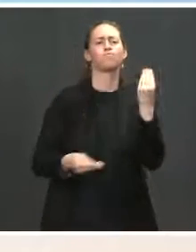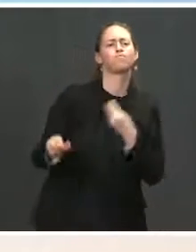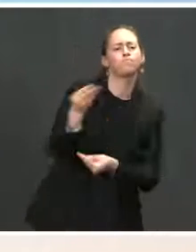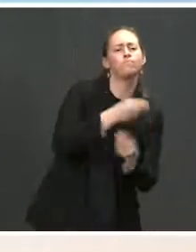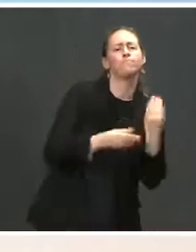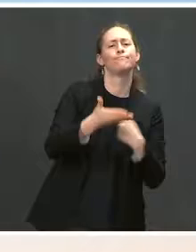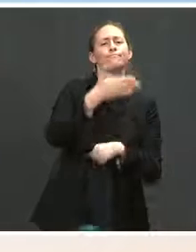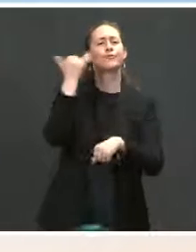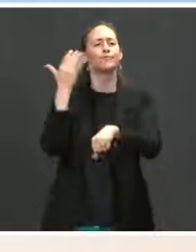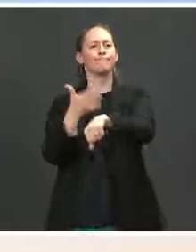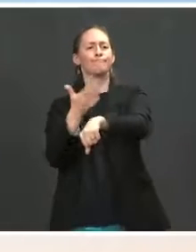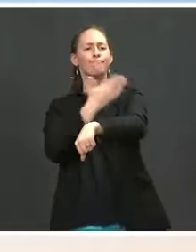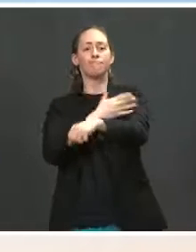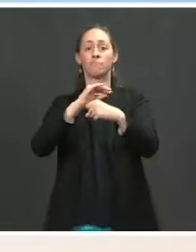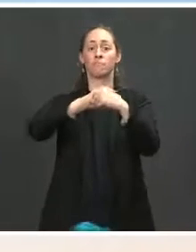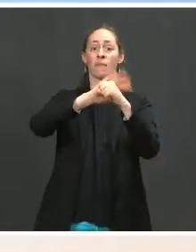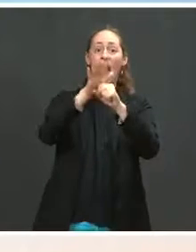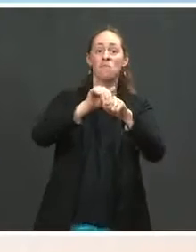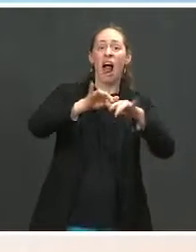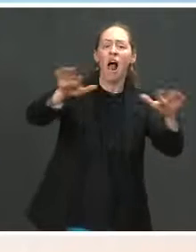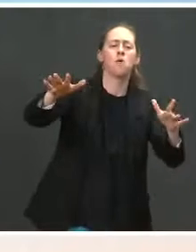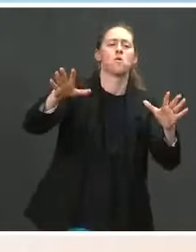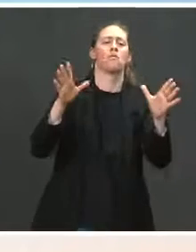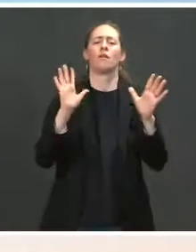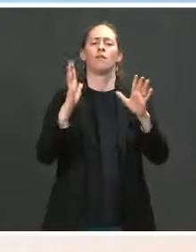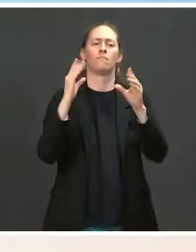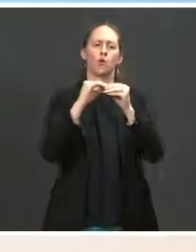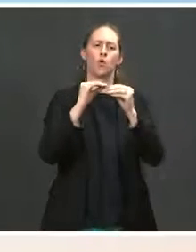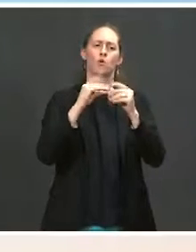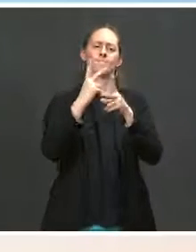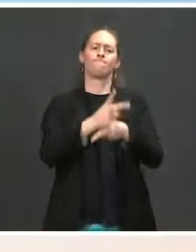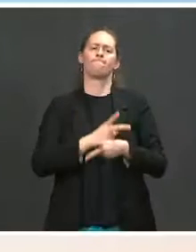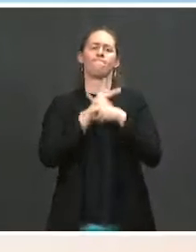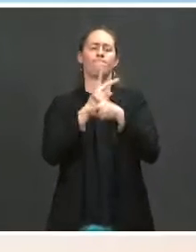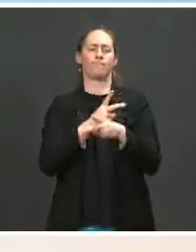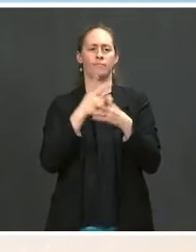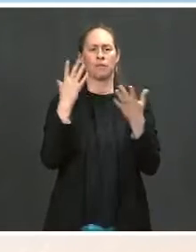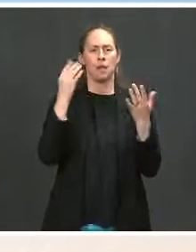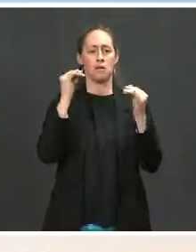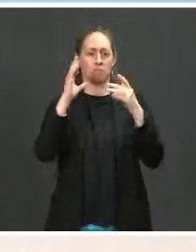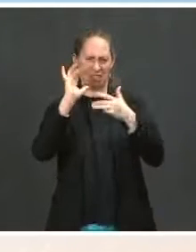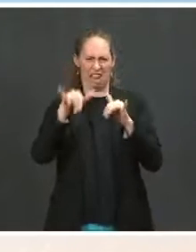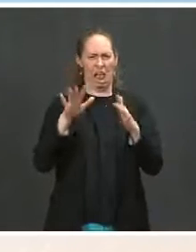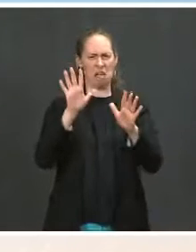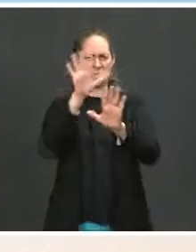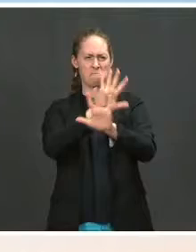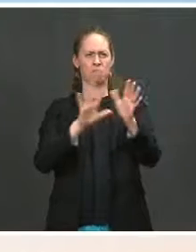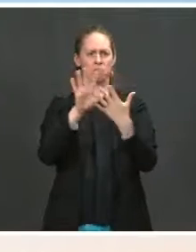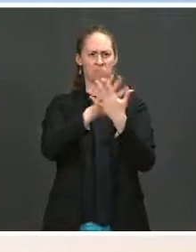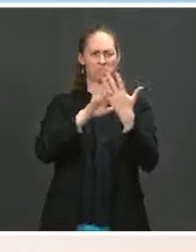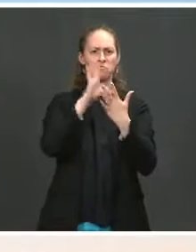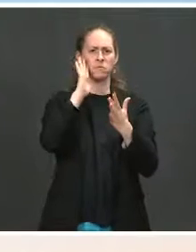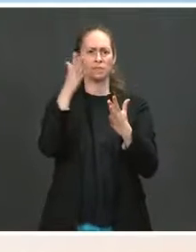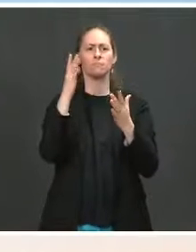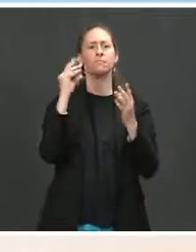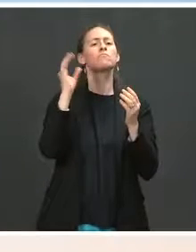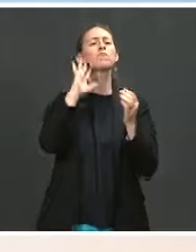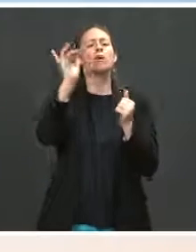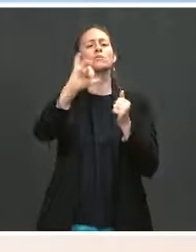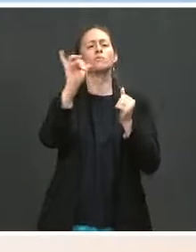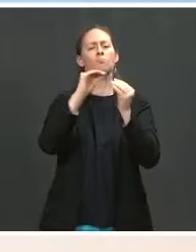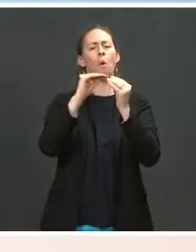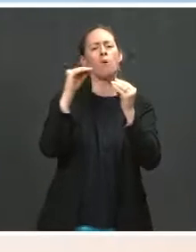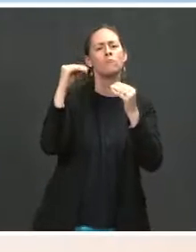control, addressing the challenges we face around the world. But as we get closer and the speech is written, we'll have more of a preview. In terms